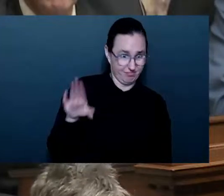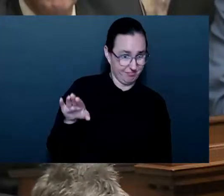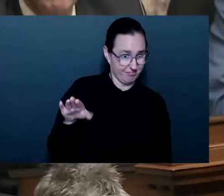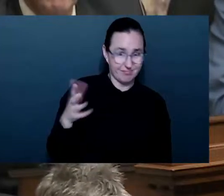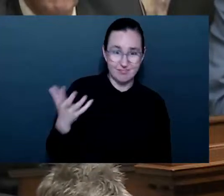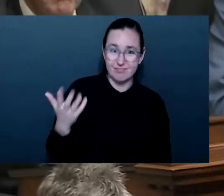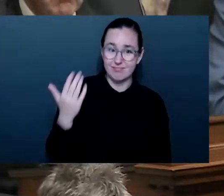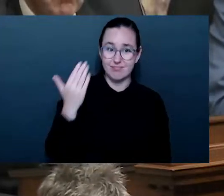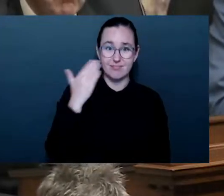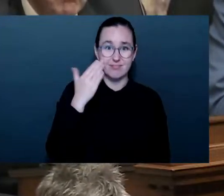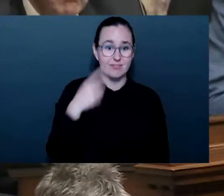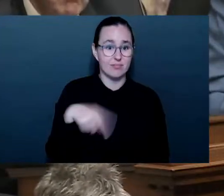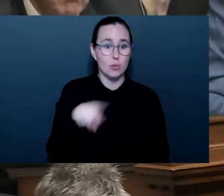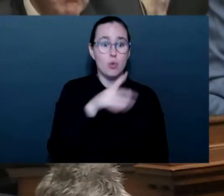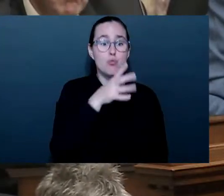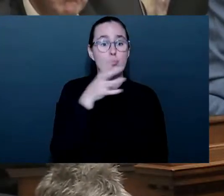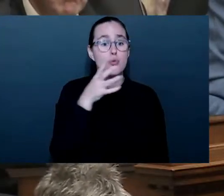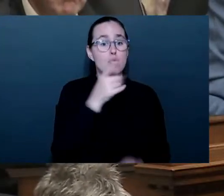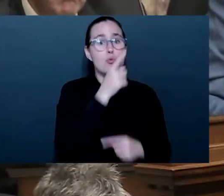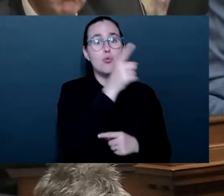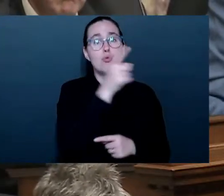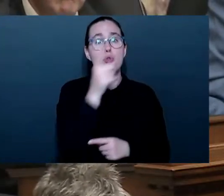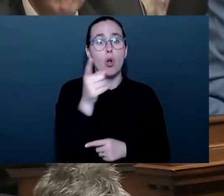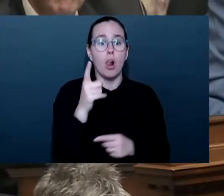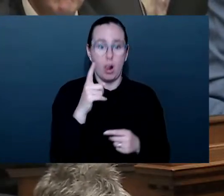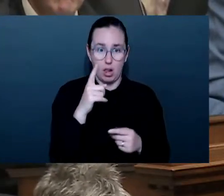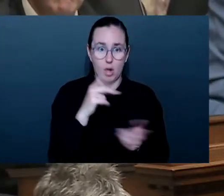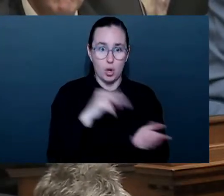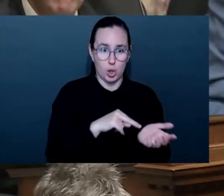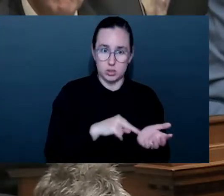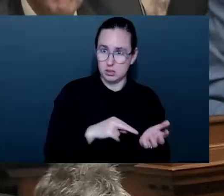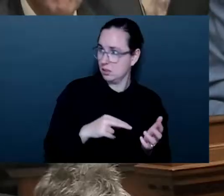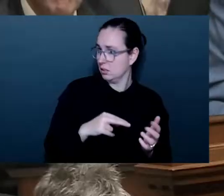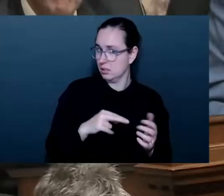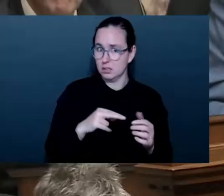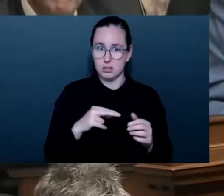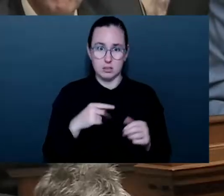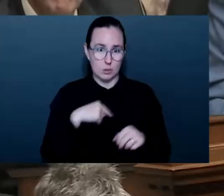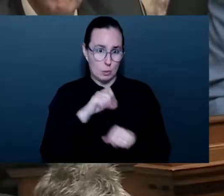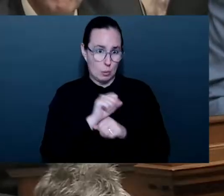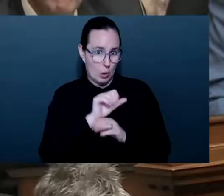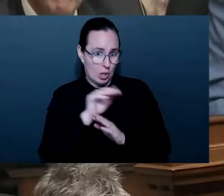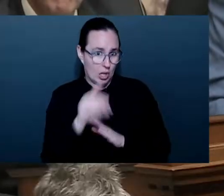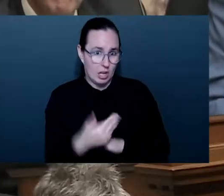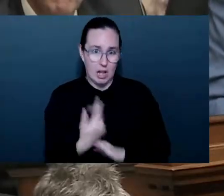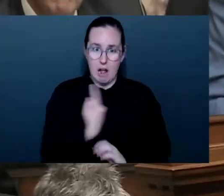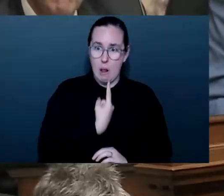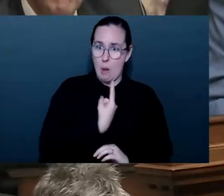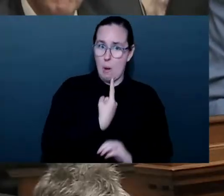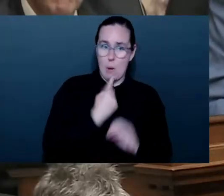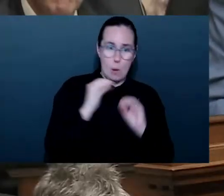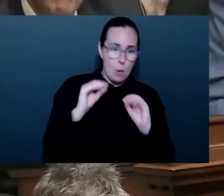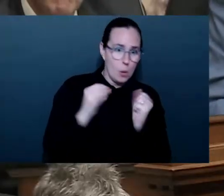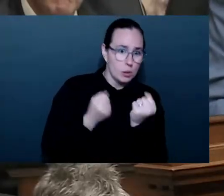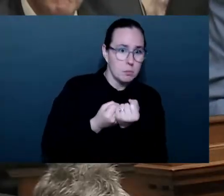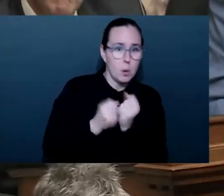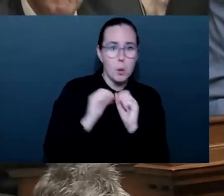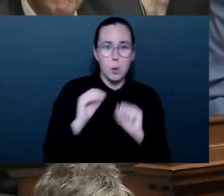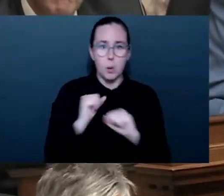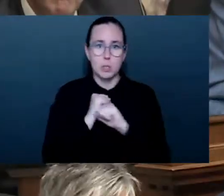say to rural nurses who are petrified they won't make it home to their loved ones because this government refuses to keep them safe?